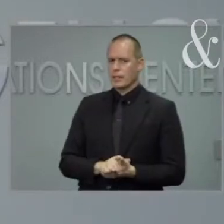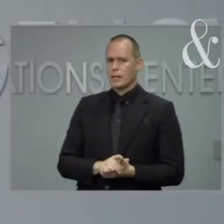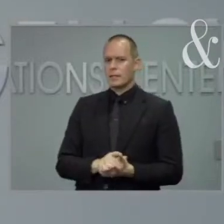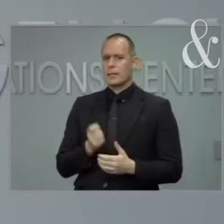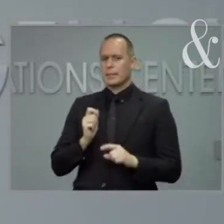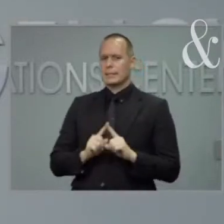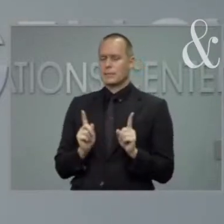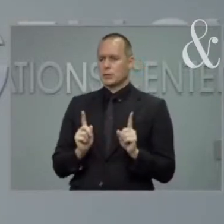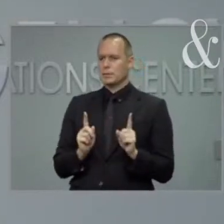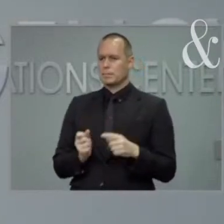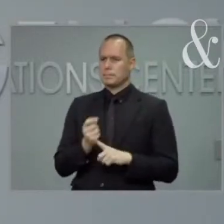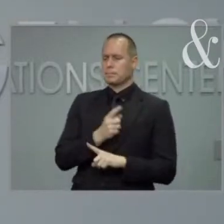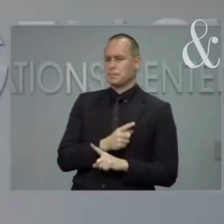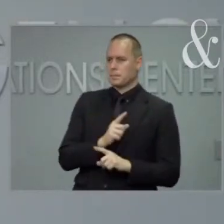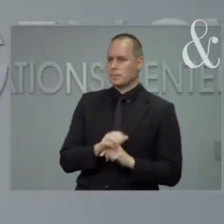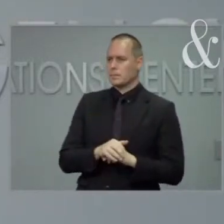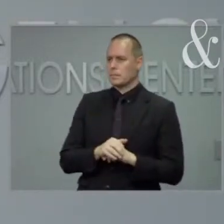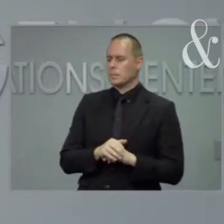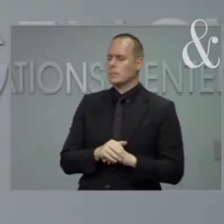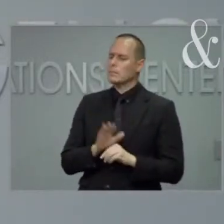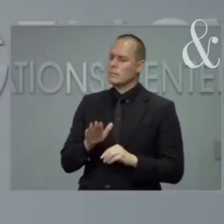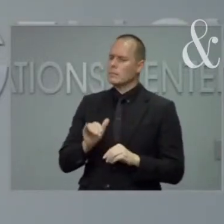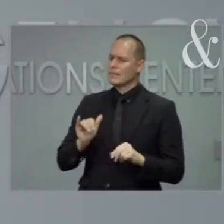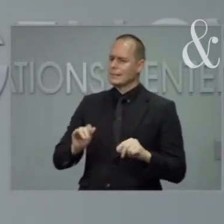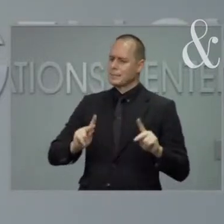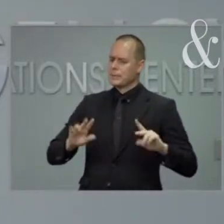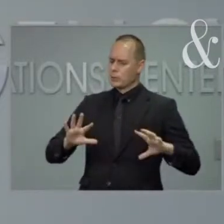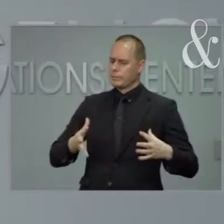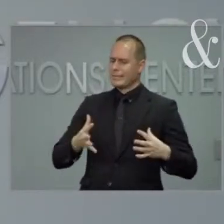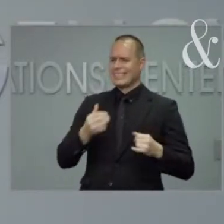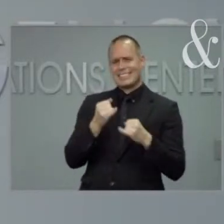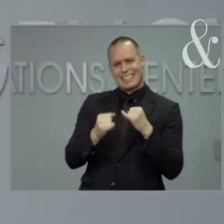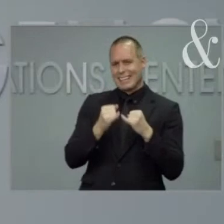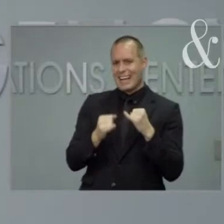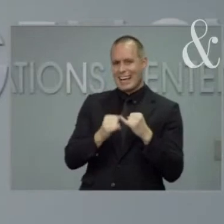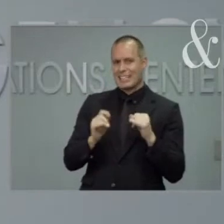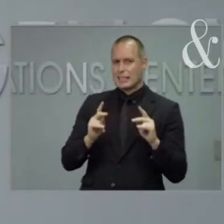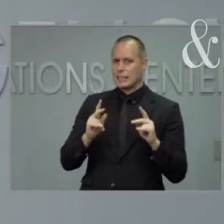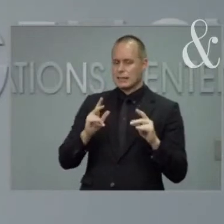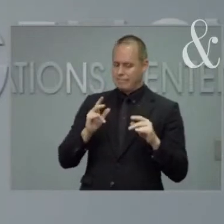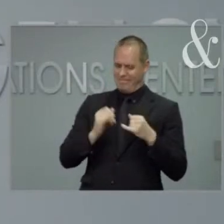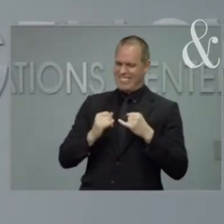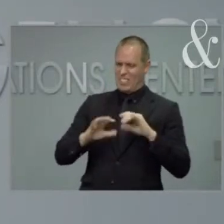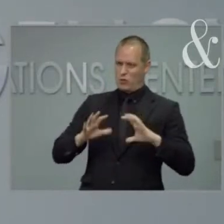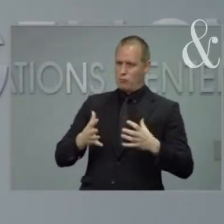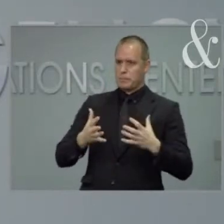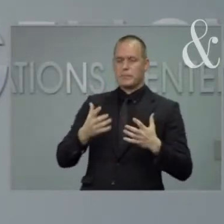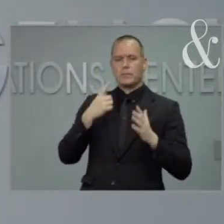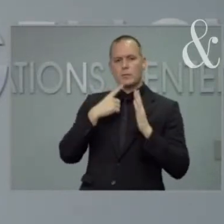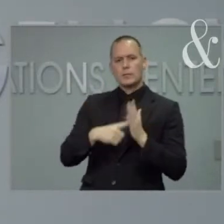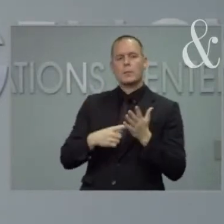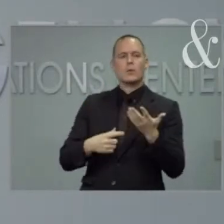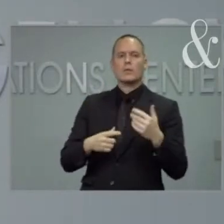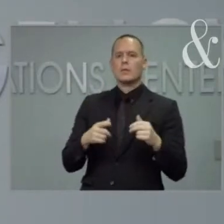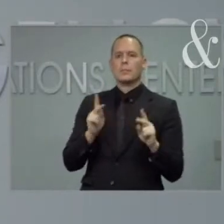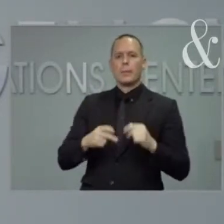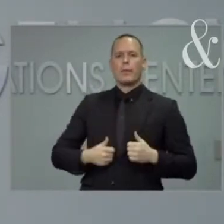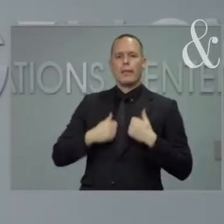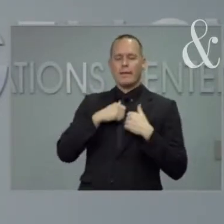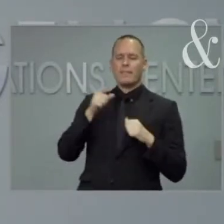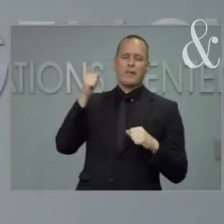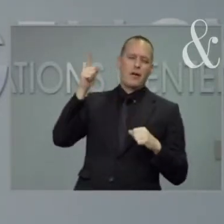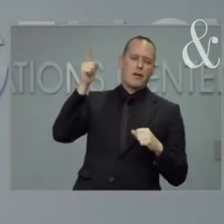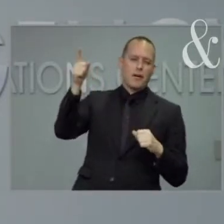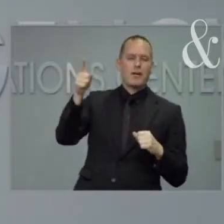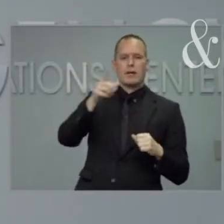about folks who are really like sort of those last mile folks, people who live in very far rural